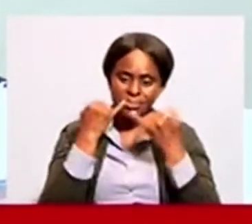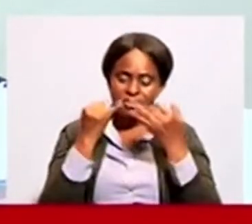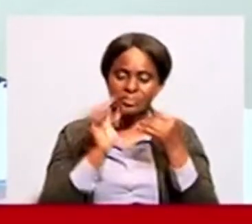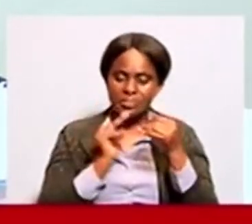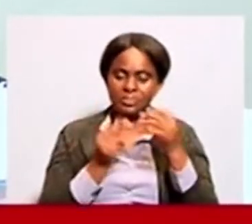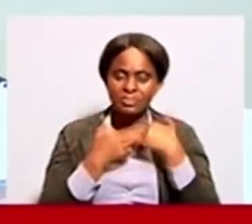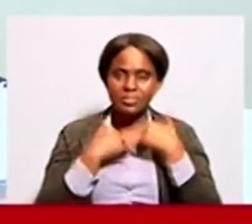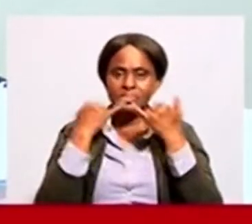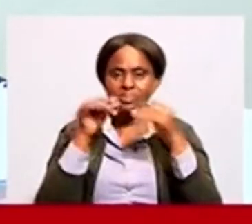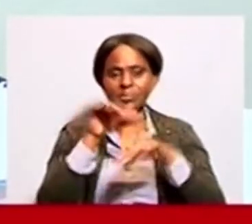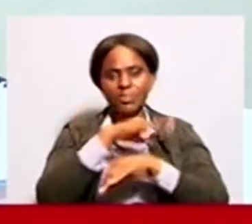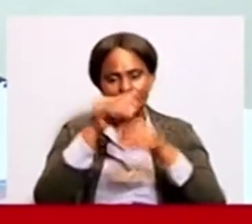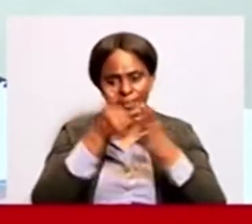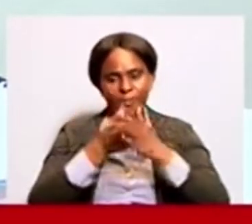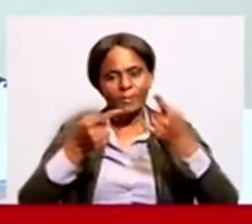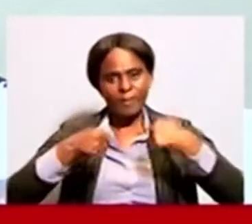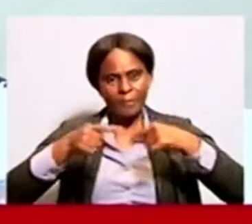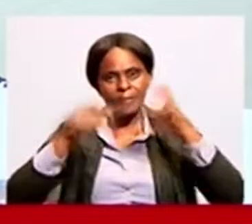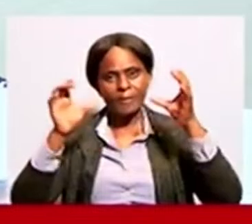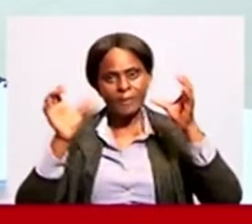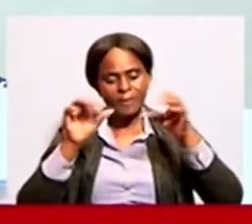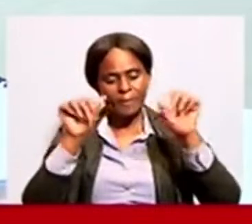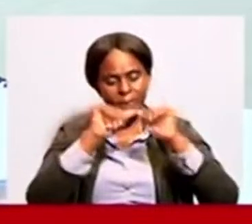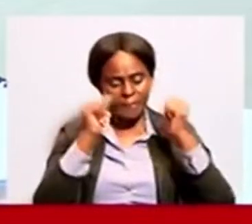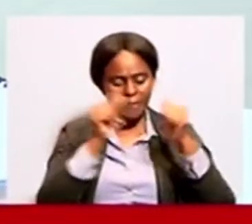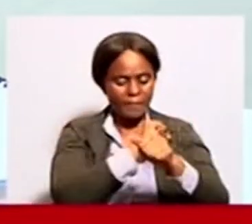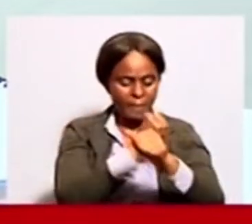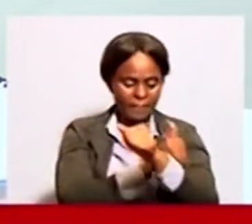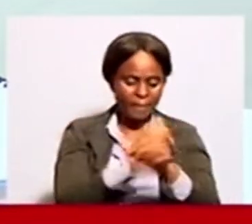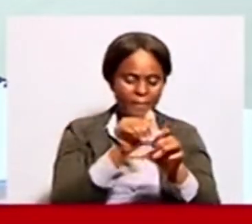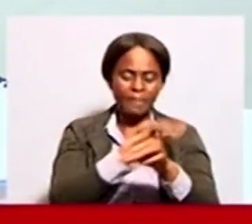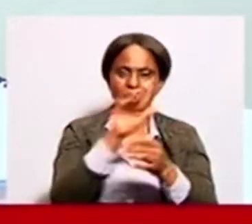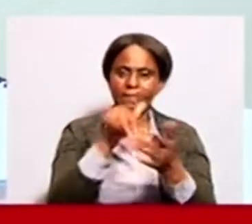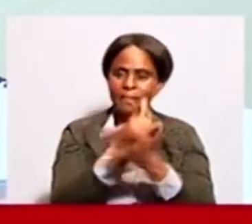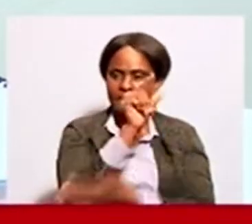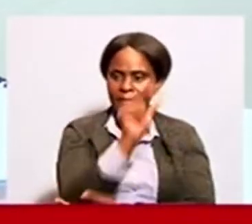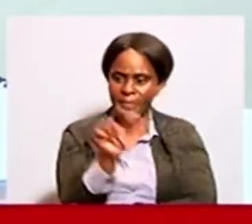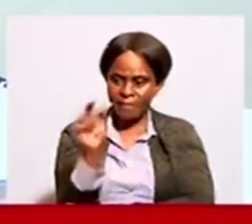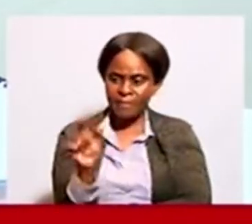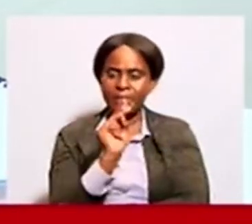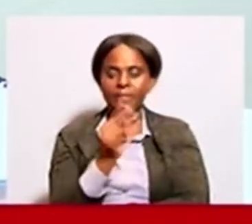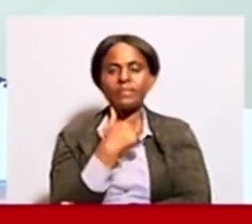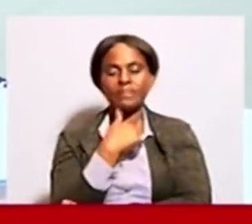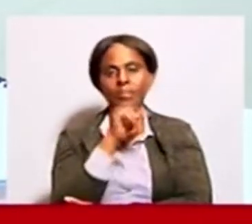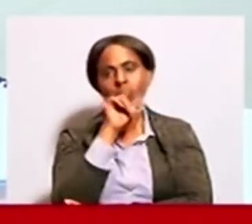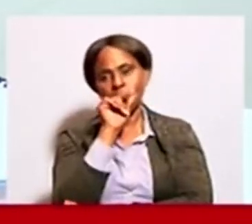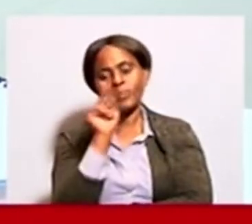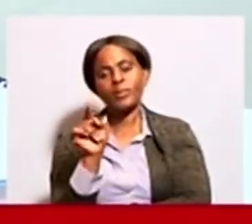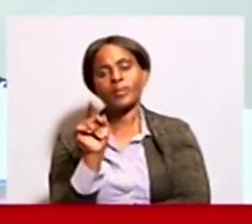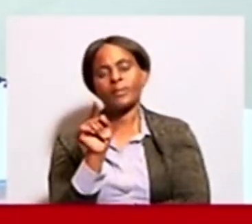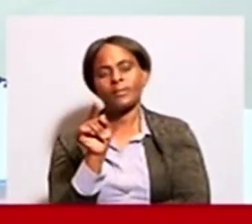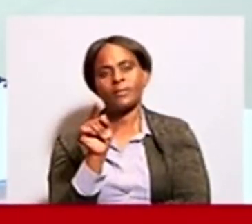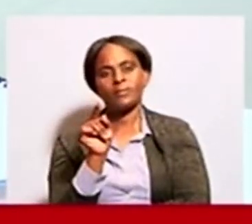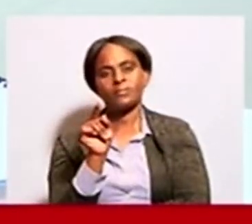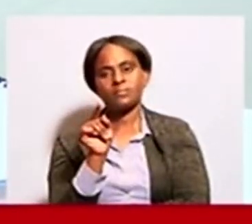information about these local authorities, even individuals in these local authorities, even Livingstone.